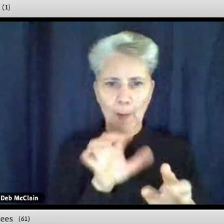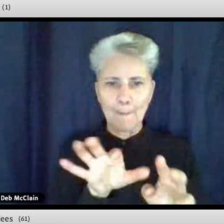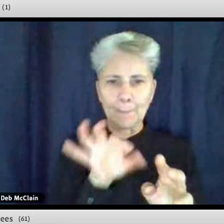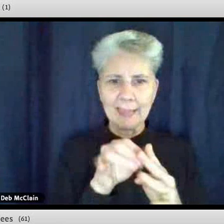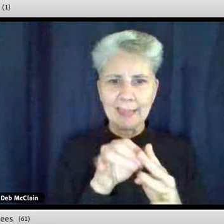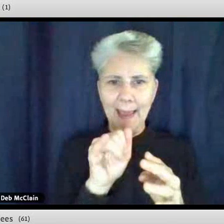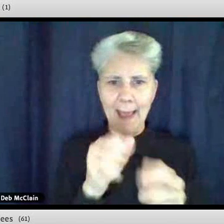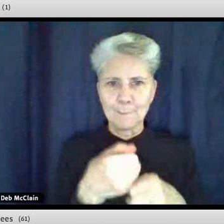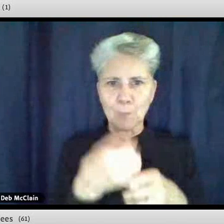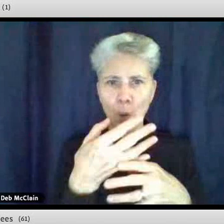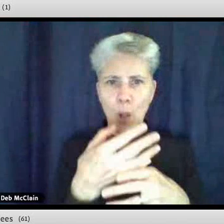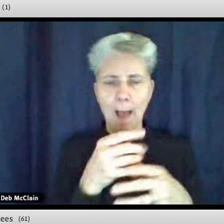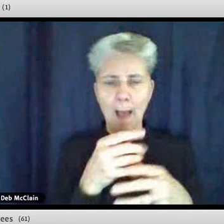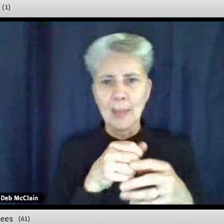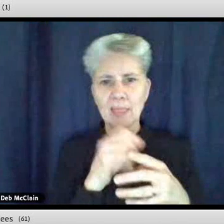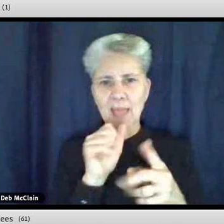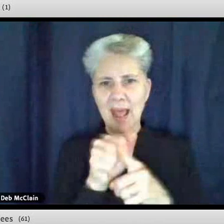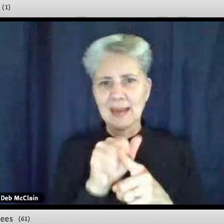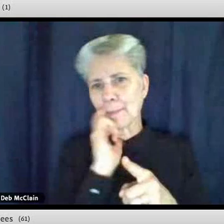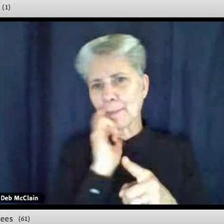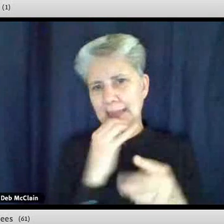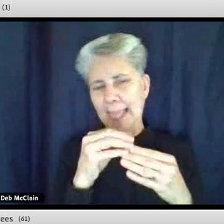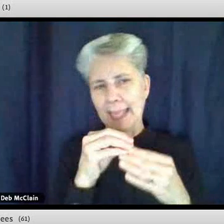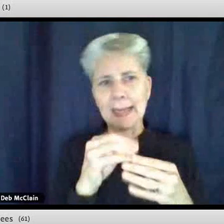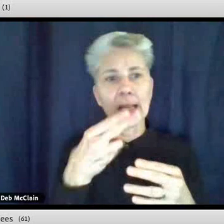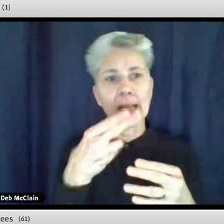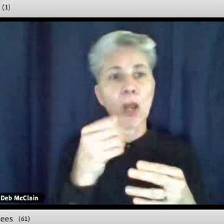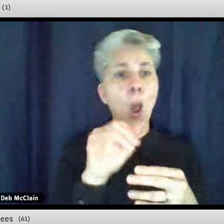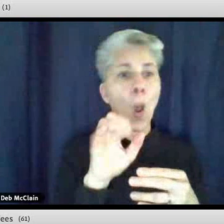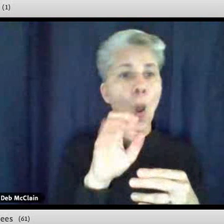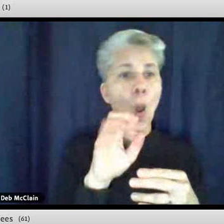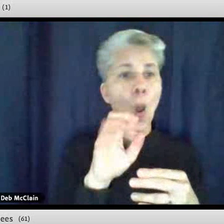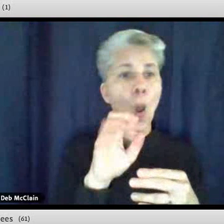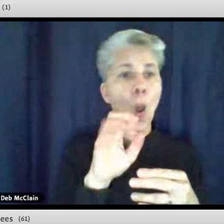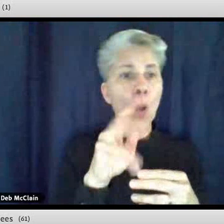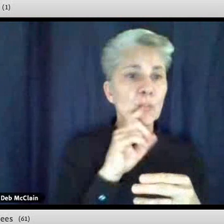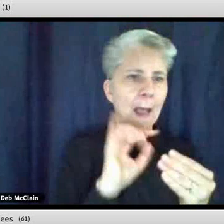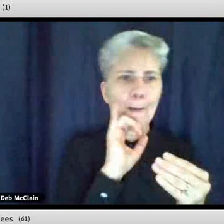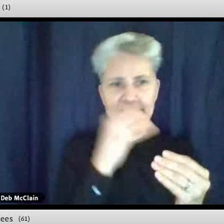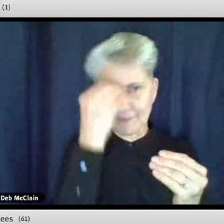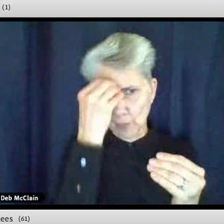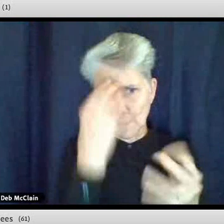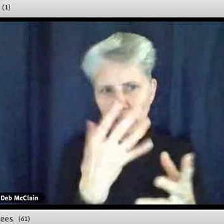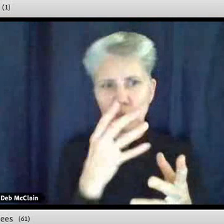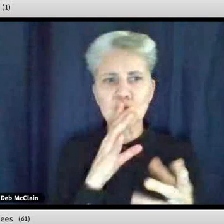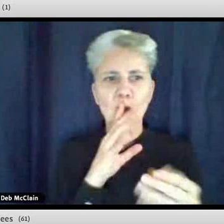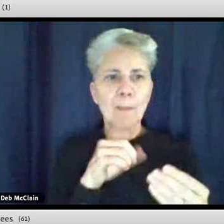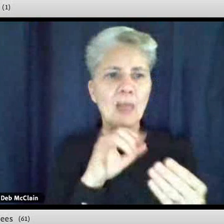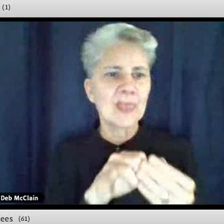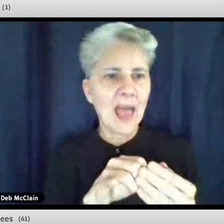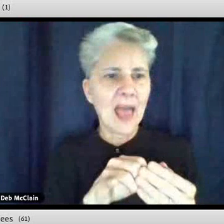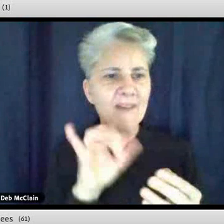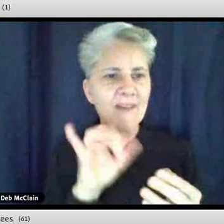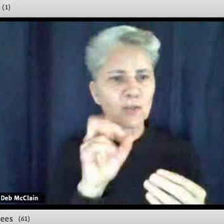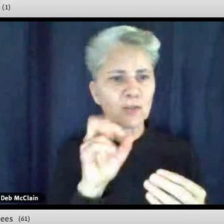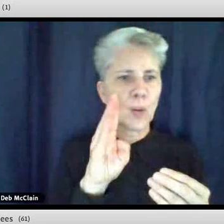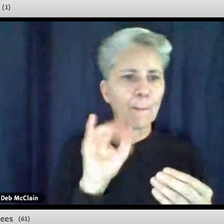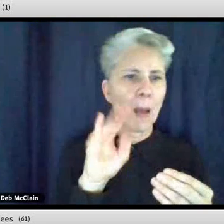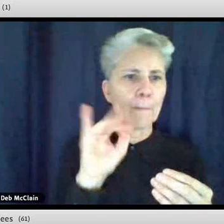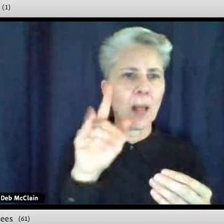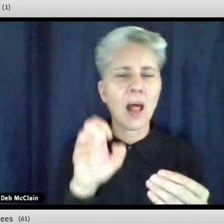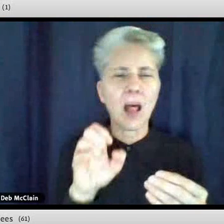seen: clickbait, where people try to get you to click on an ad to a particular web page, and then it's misleading. Hoax, we've talked a little bit